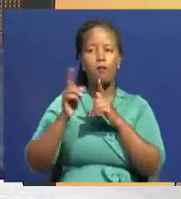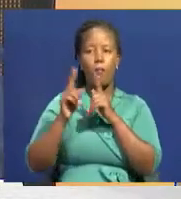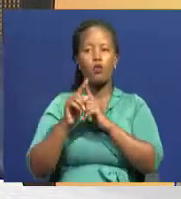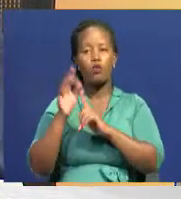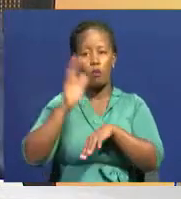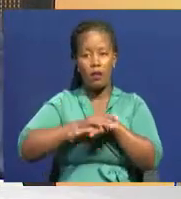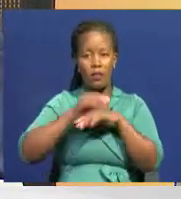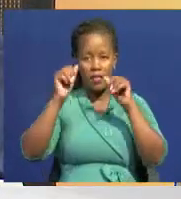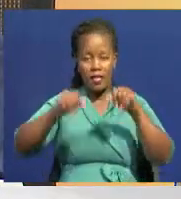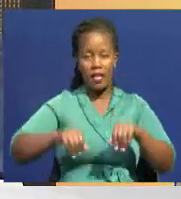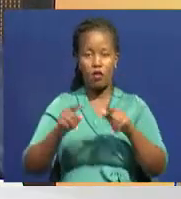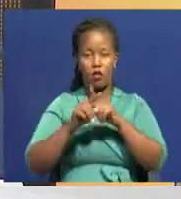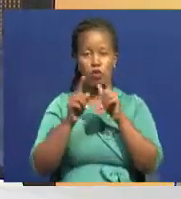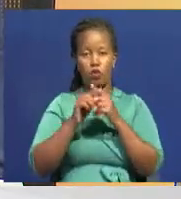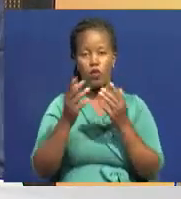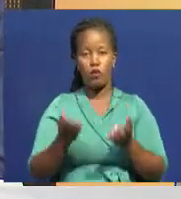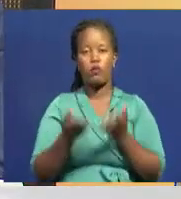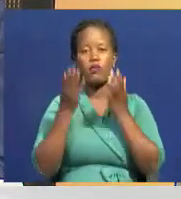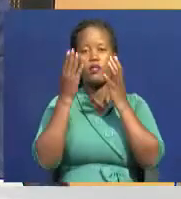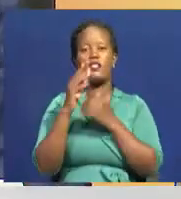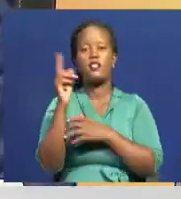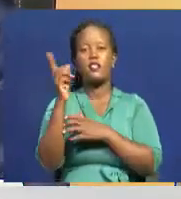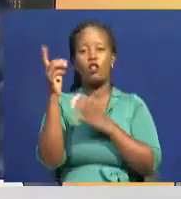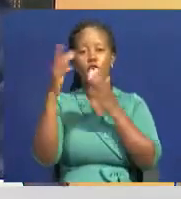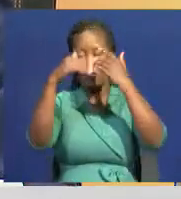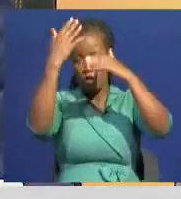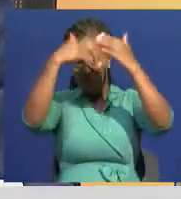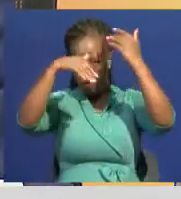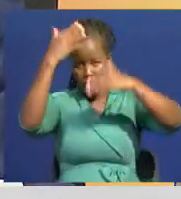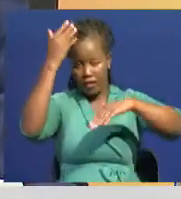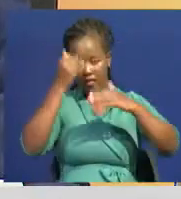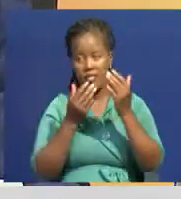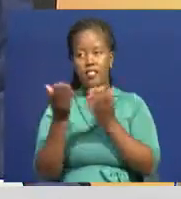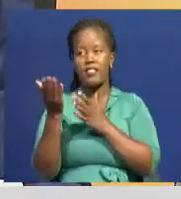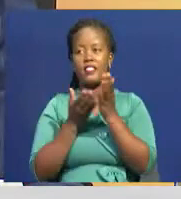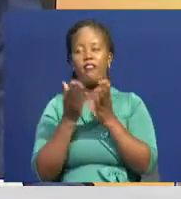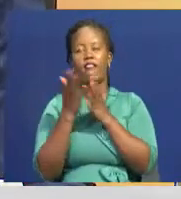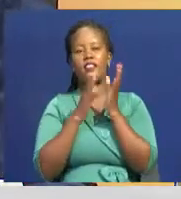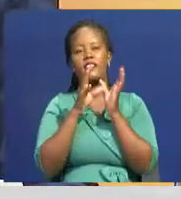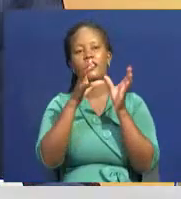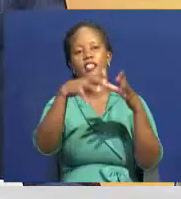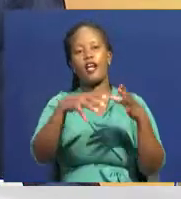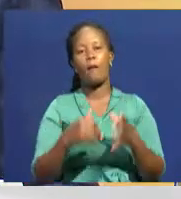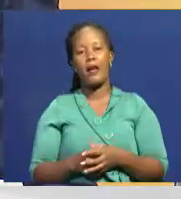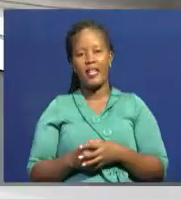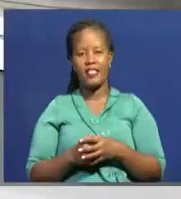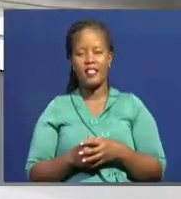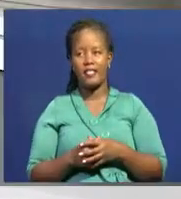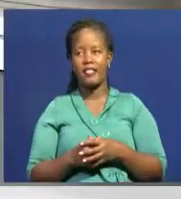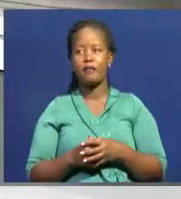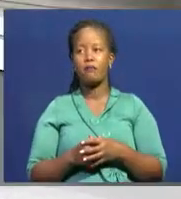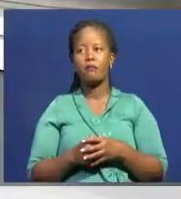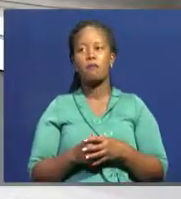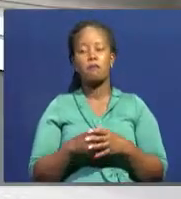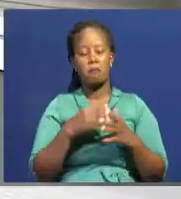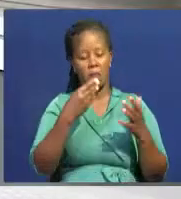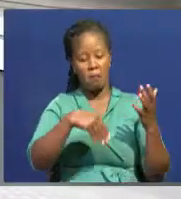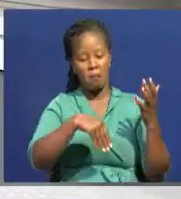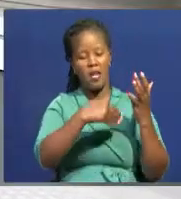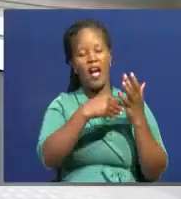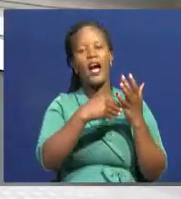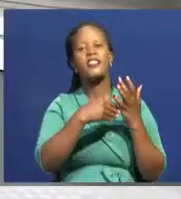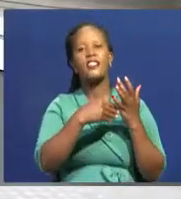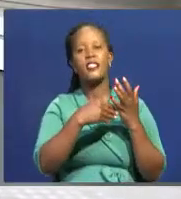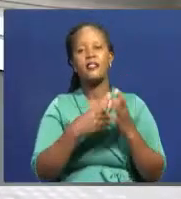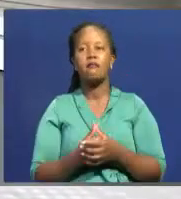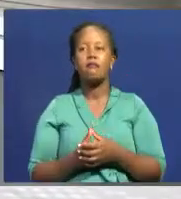enhanced at the University of Nairobi, offered by University of Nairobi Enterprise and Services Limited. Yes. And let me just add to that.